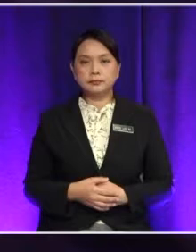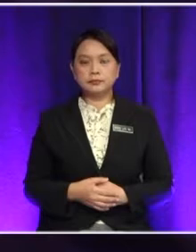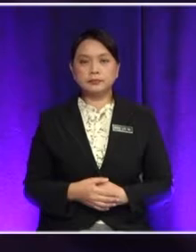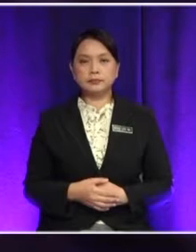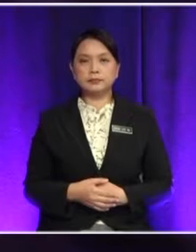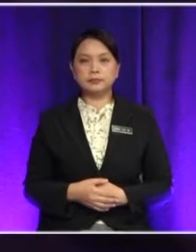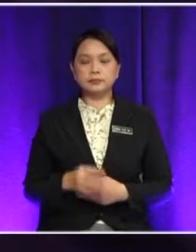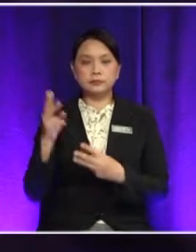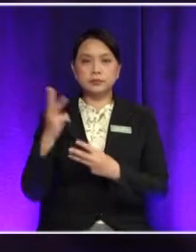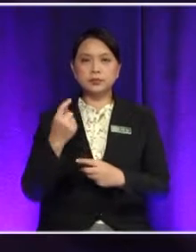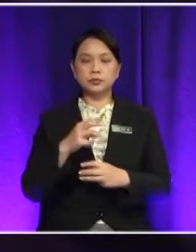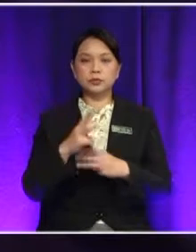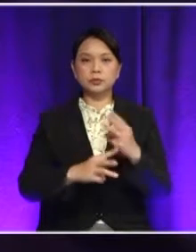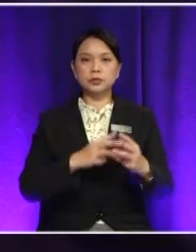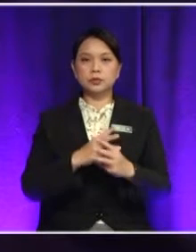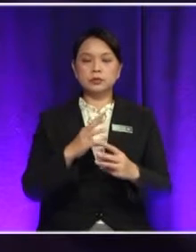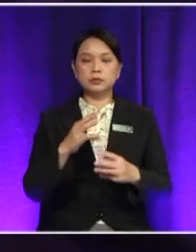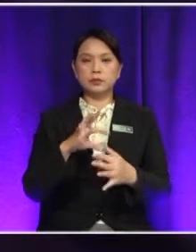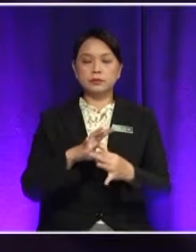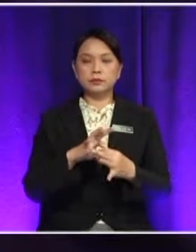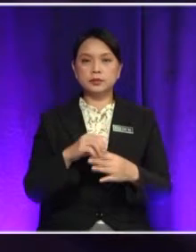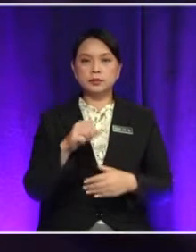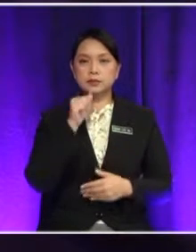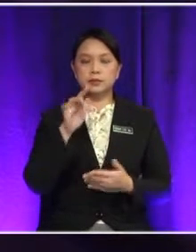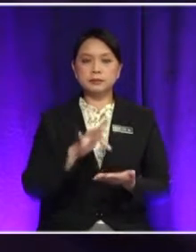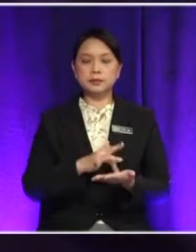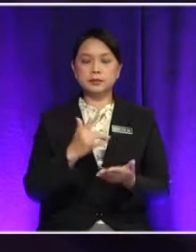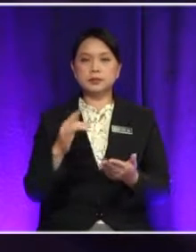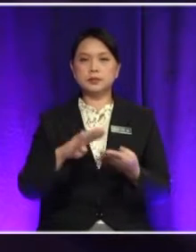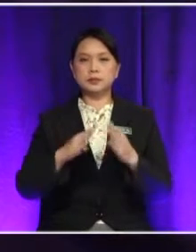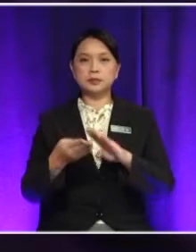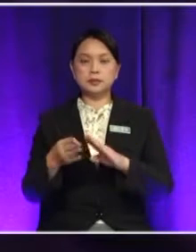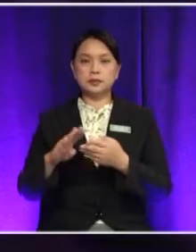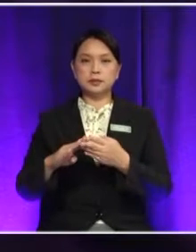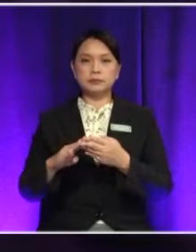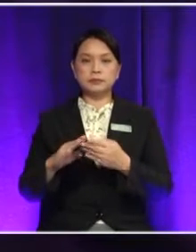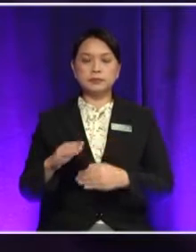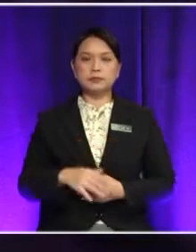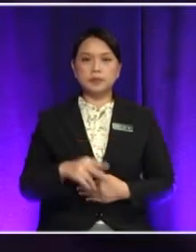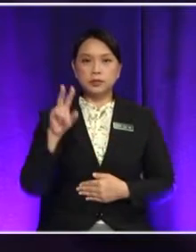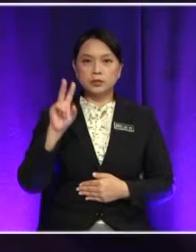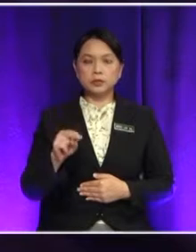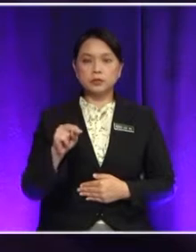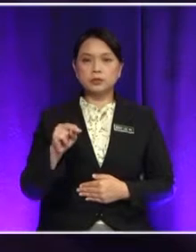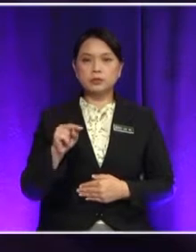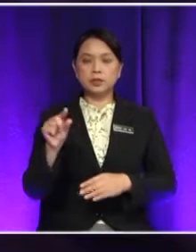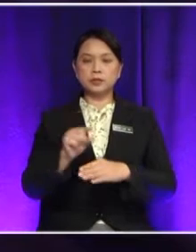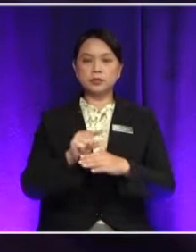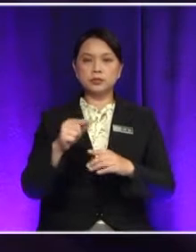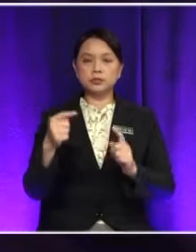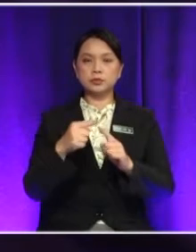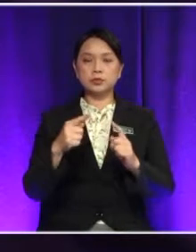Welcome to the world of disadvantaged communities. Areas that have no access to public utilities, such